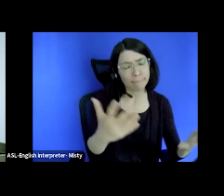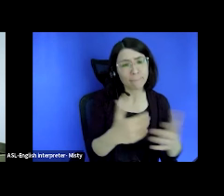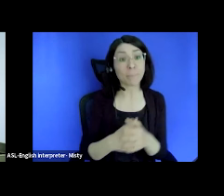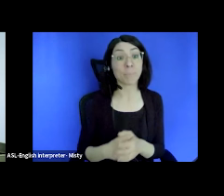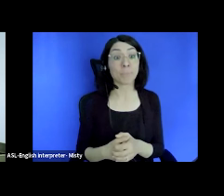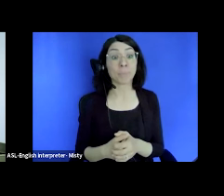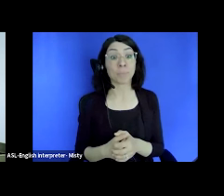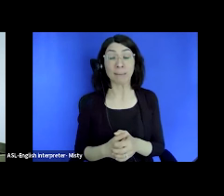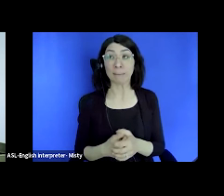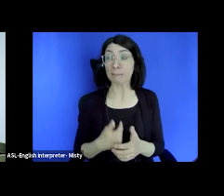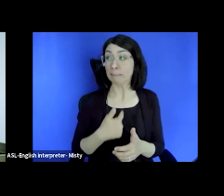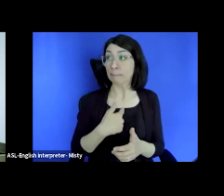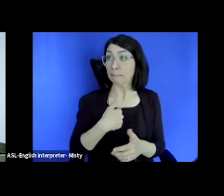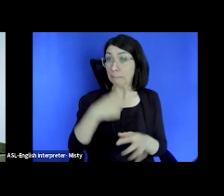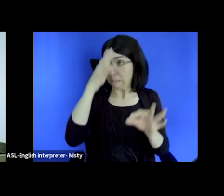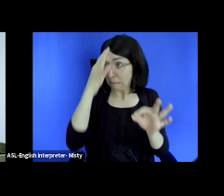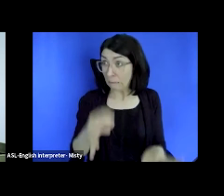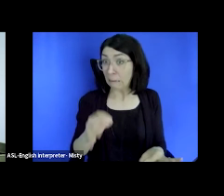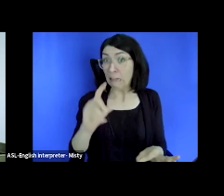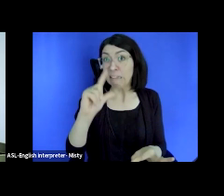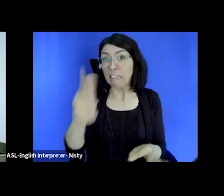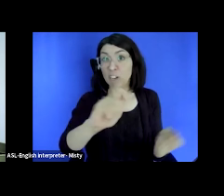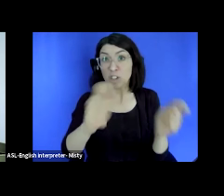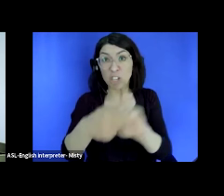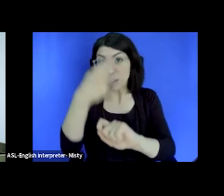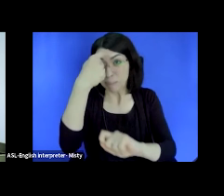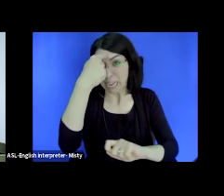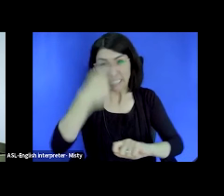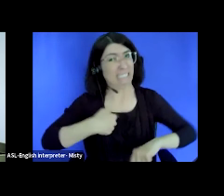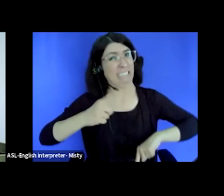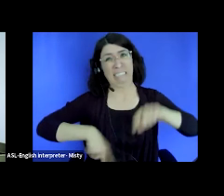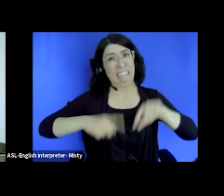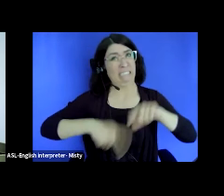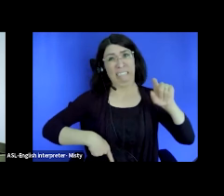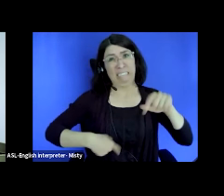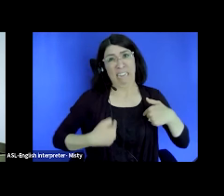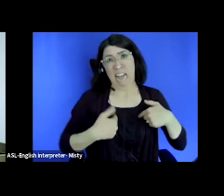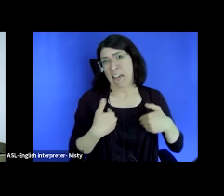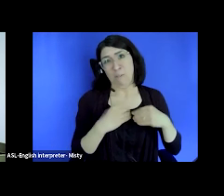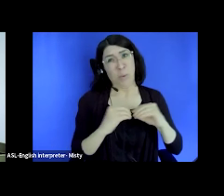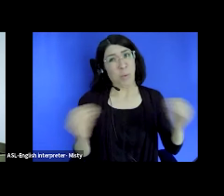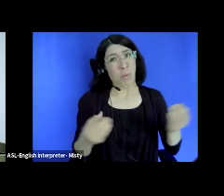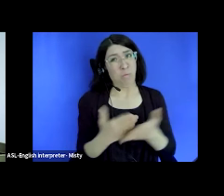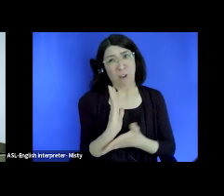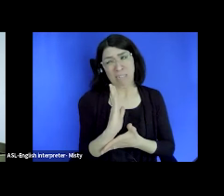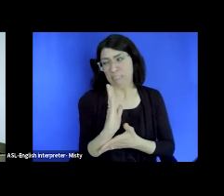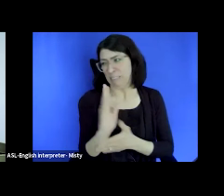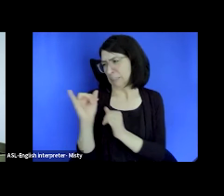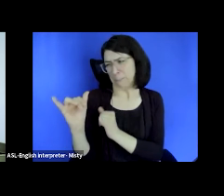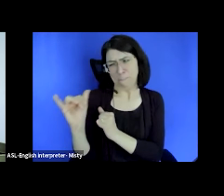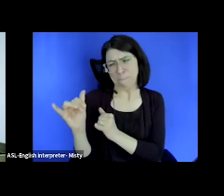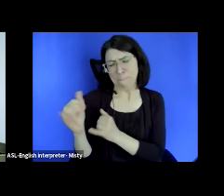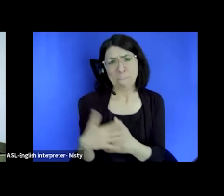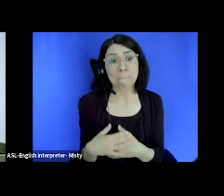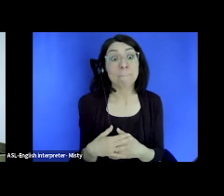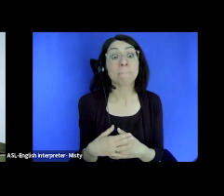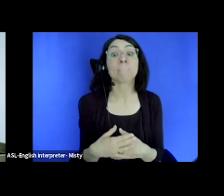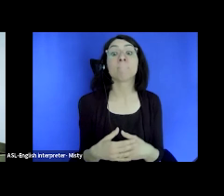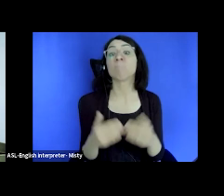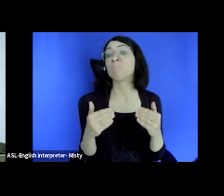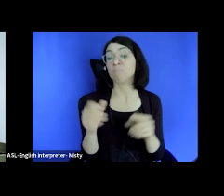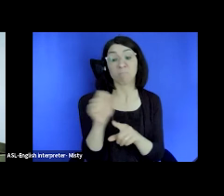my mind, neither has anyone else. Okay. It will all work out in the end. And anyway, it's not my